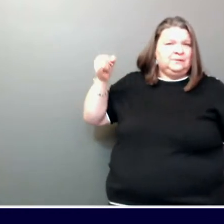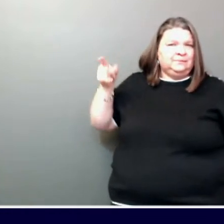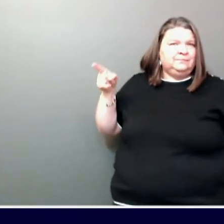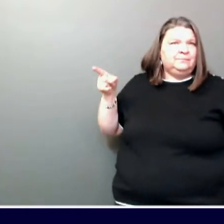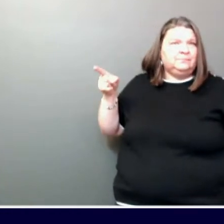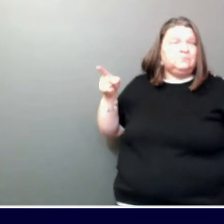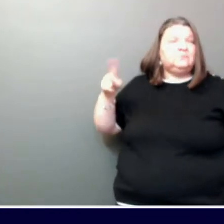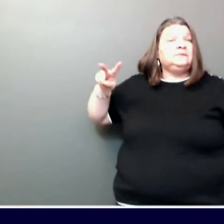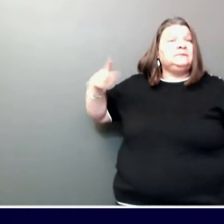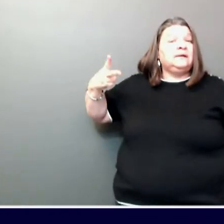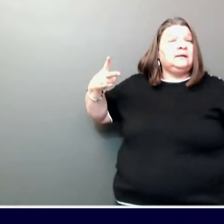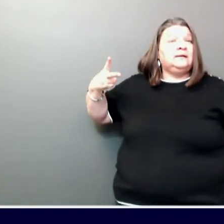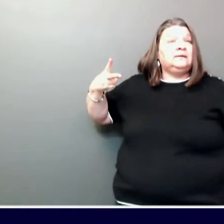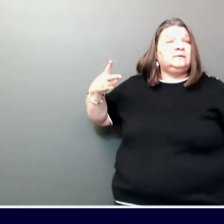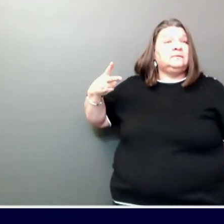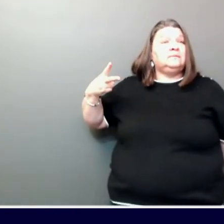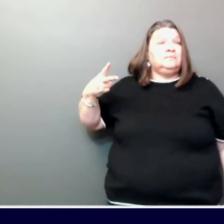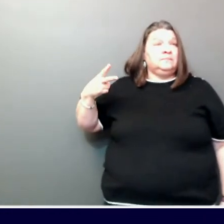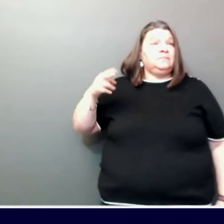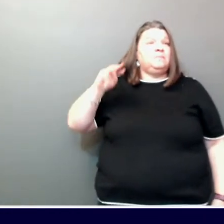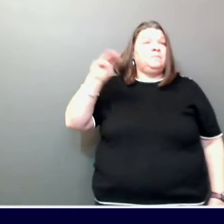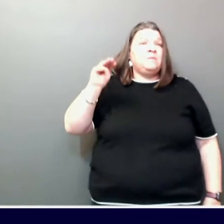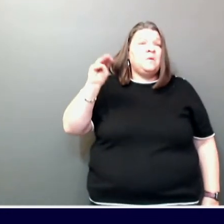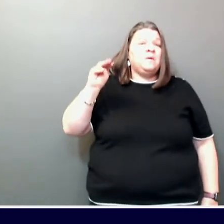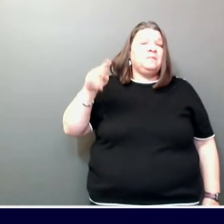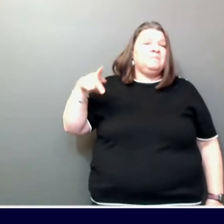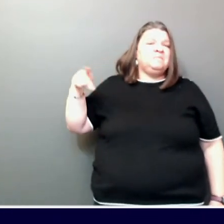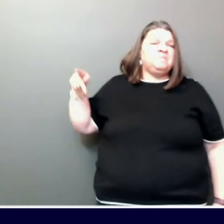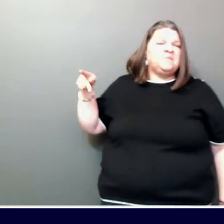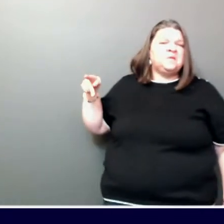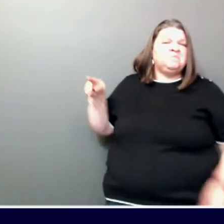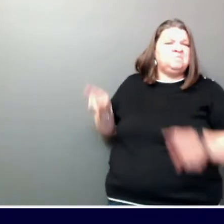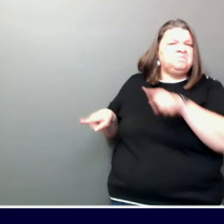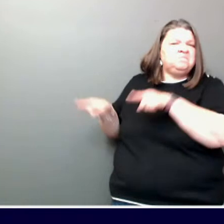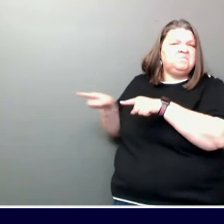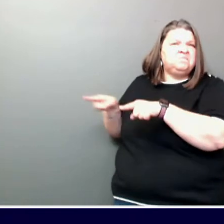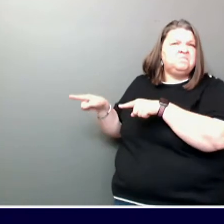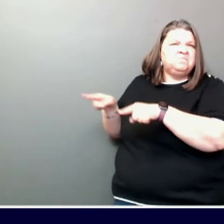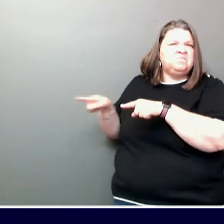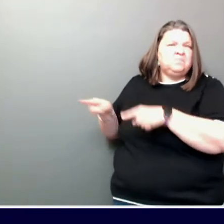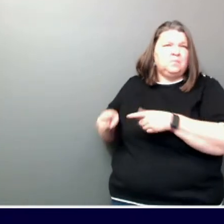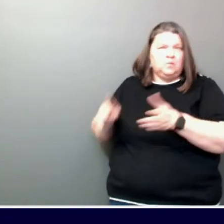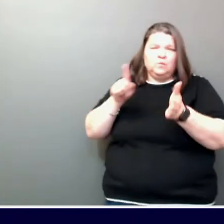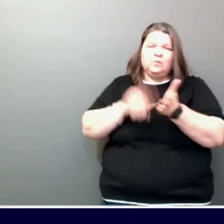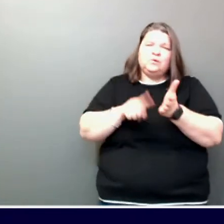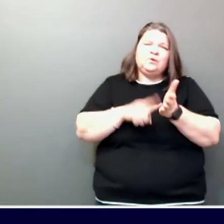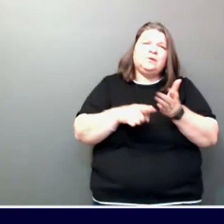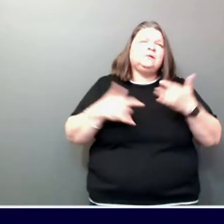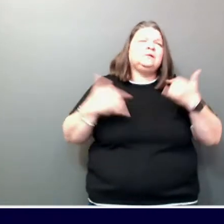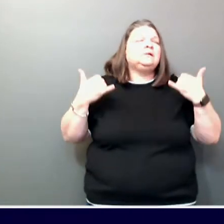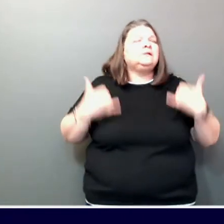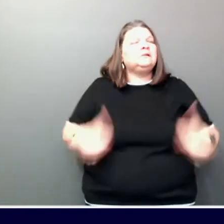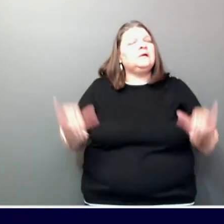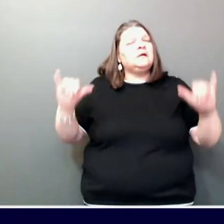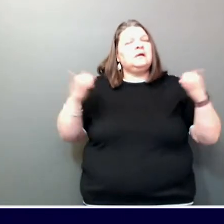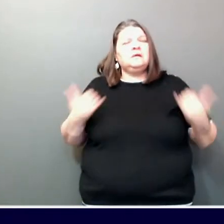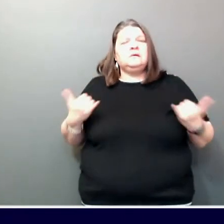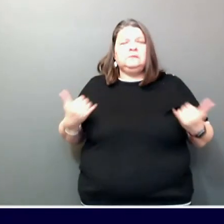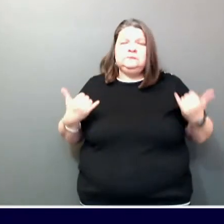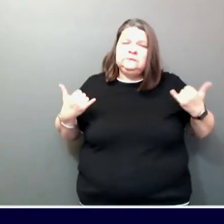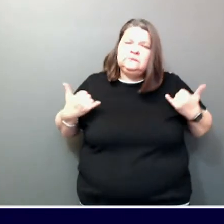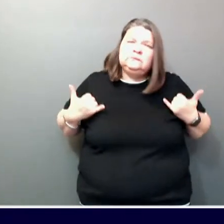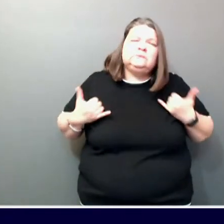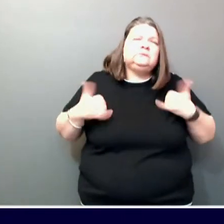although all of the studies with these various mixes and matches are still underway, there's good reason to think that that combination